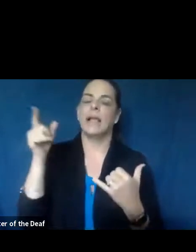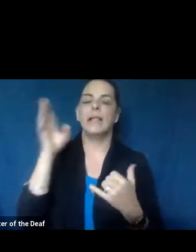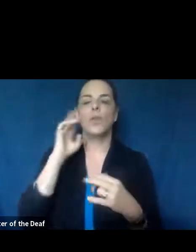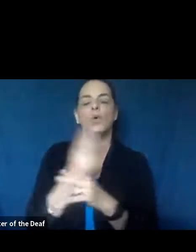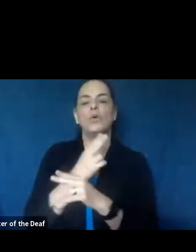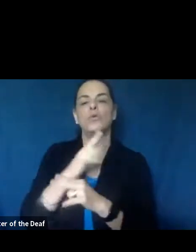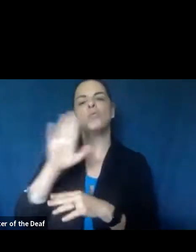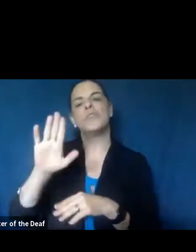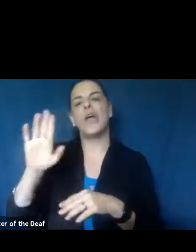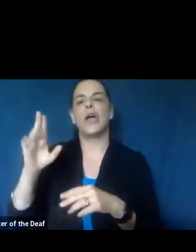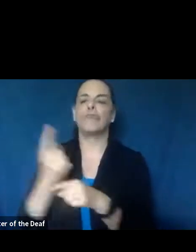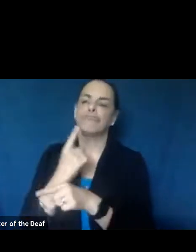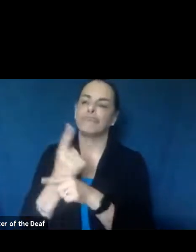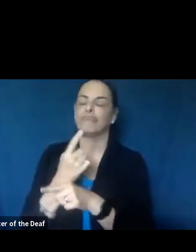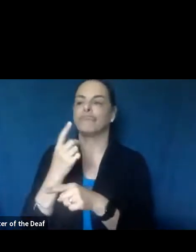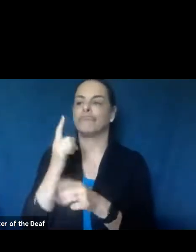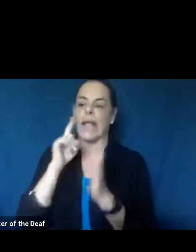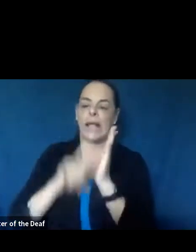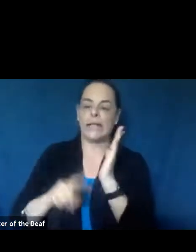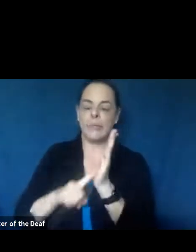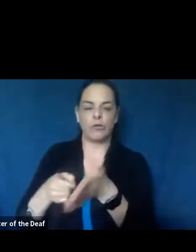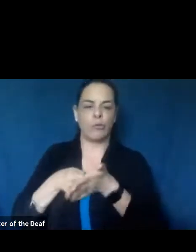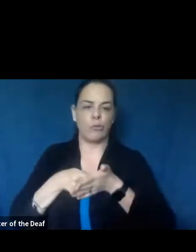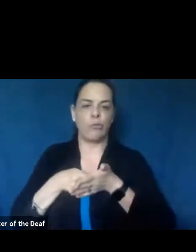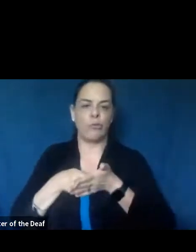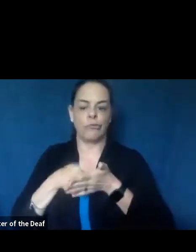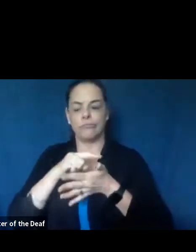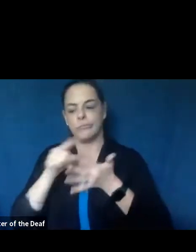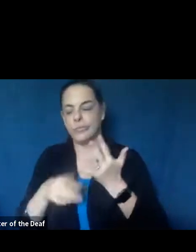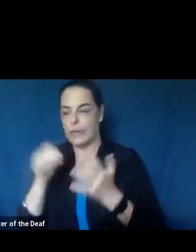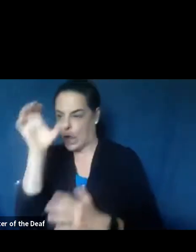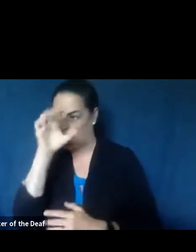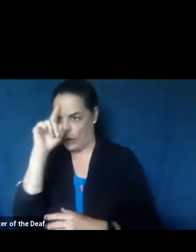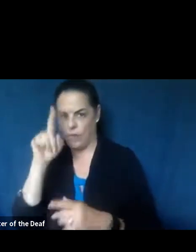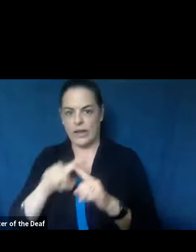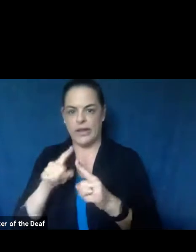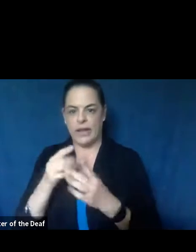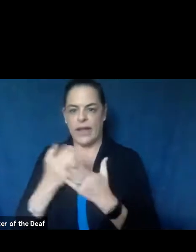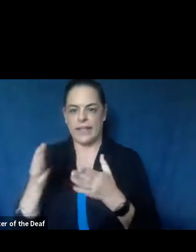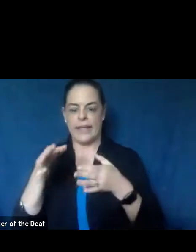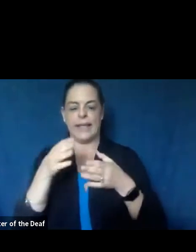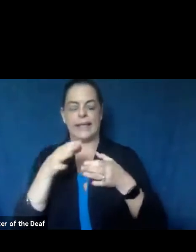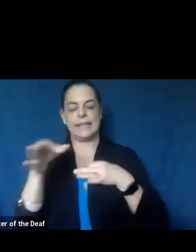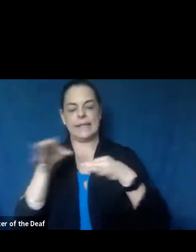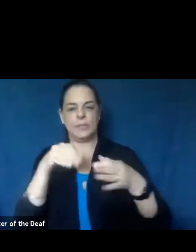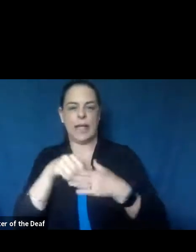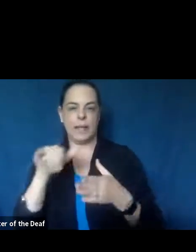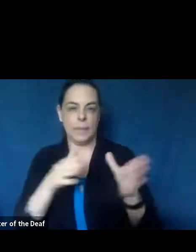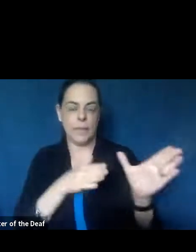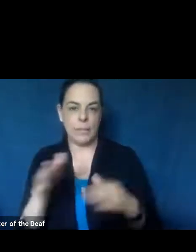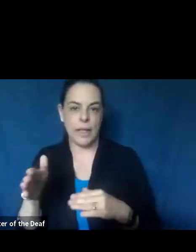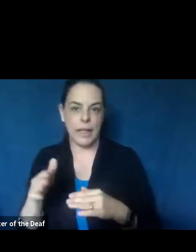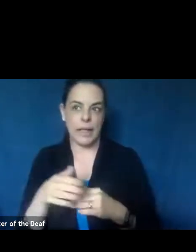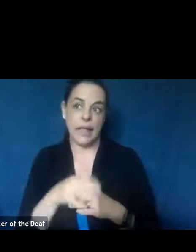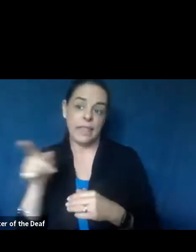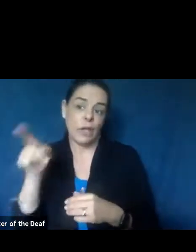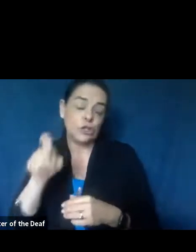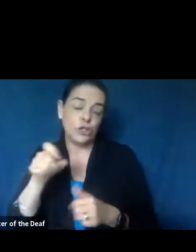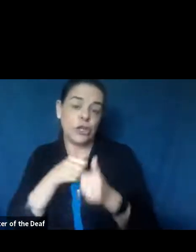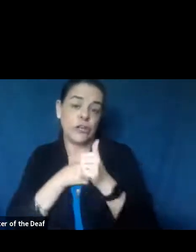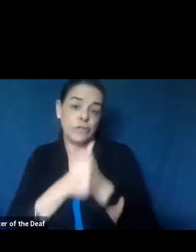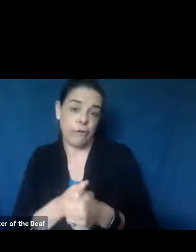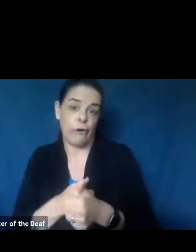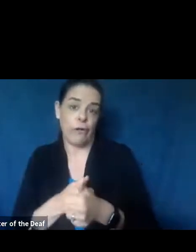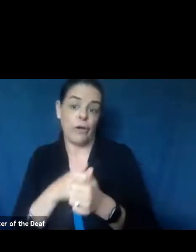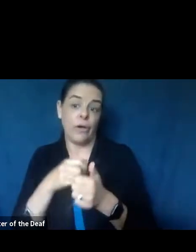normal inspection criteria, and then just looking for the things that are outlined in the plan that they should be doing in addition to